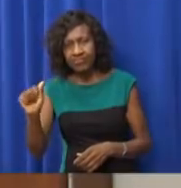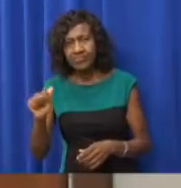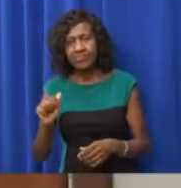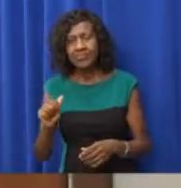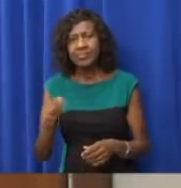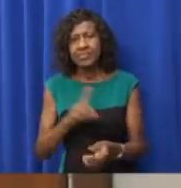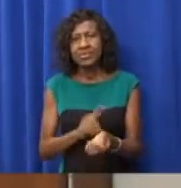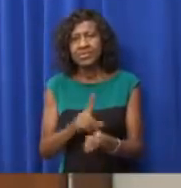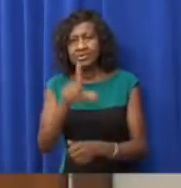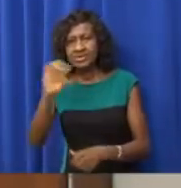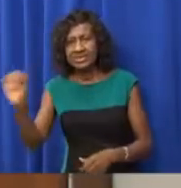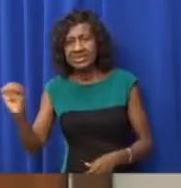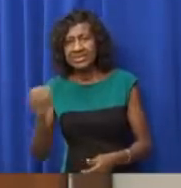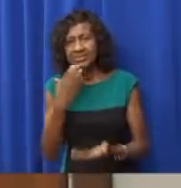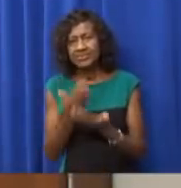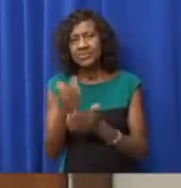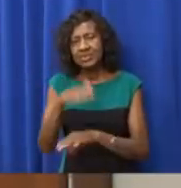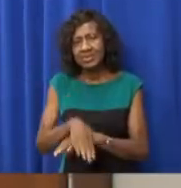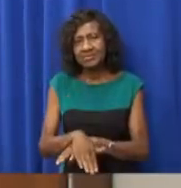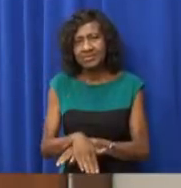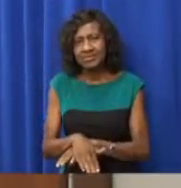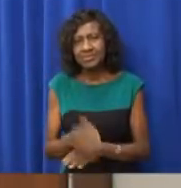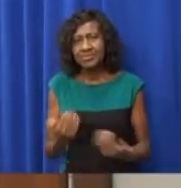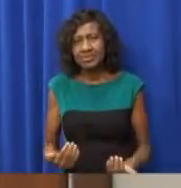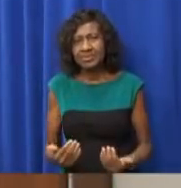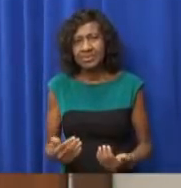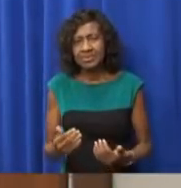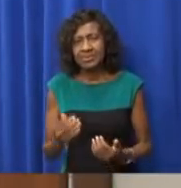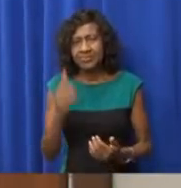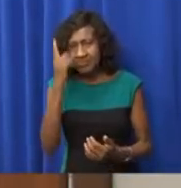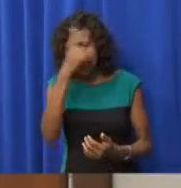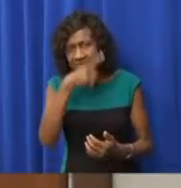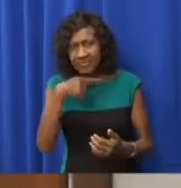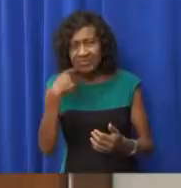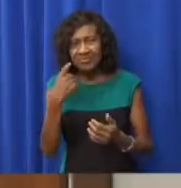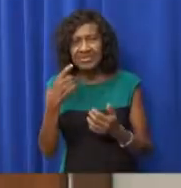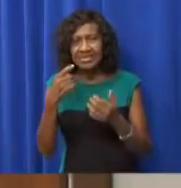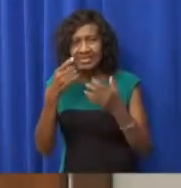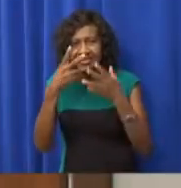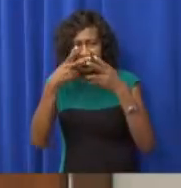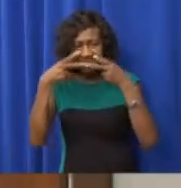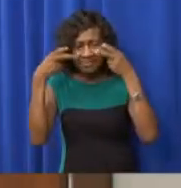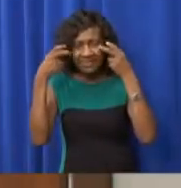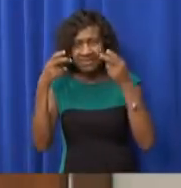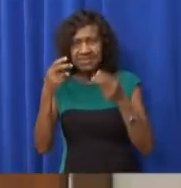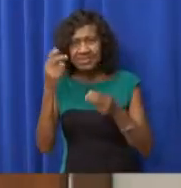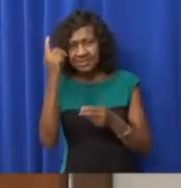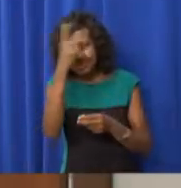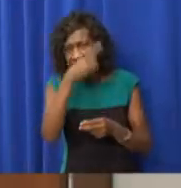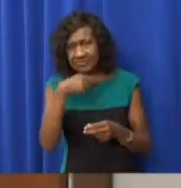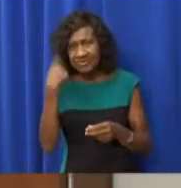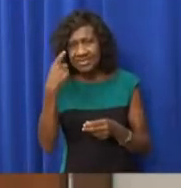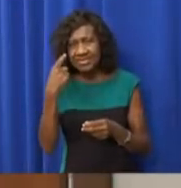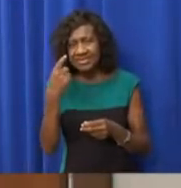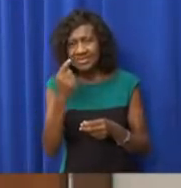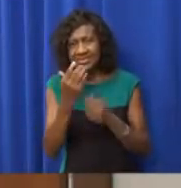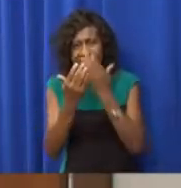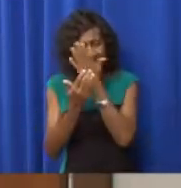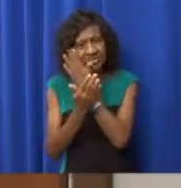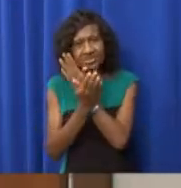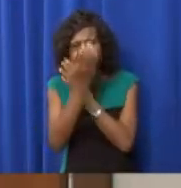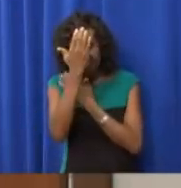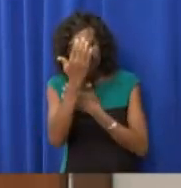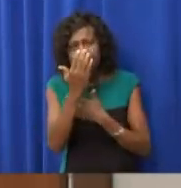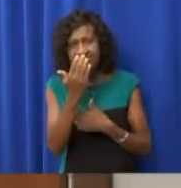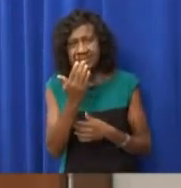Good afternoon. A quick mention about face shields, as I've had a number of questions about these. Face shields are essentially an advanced